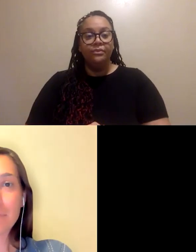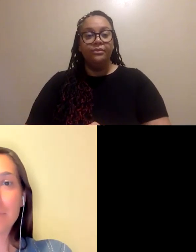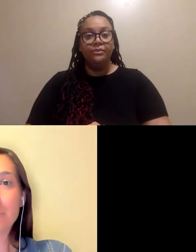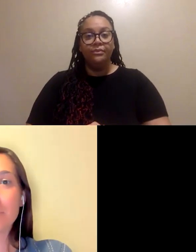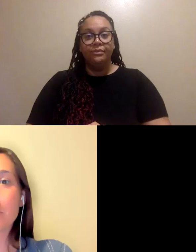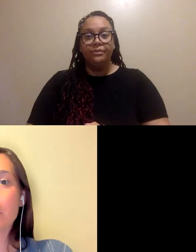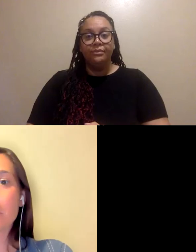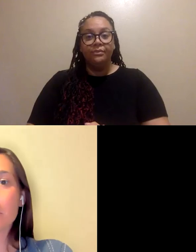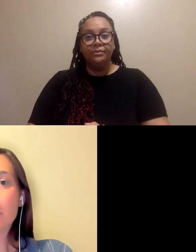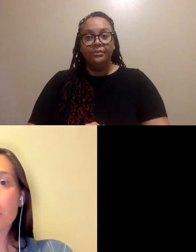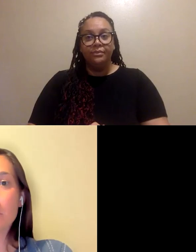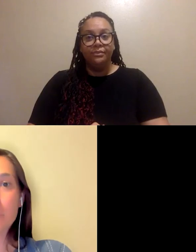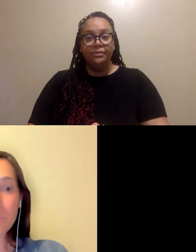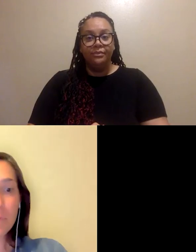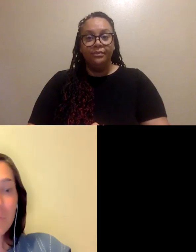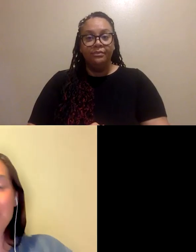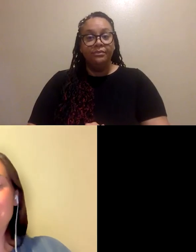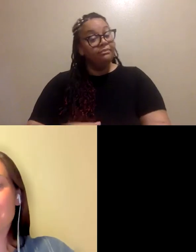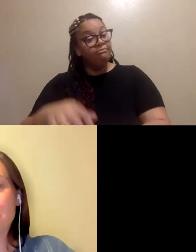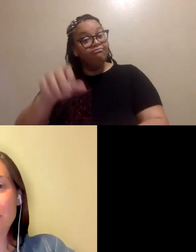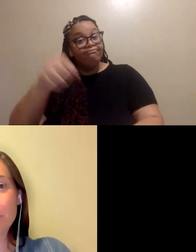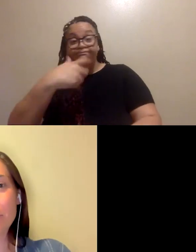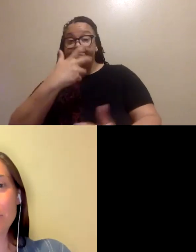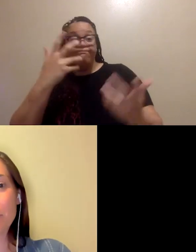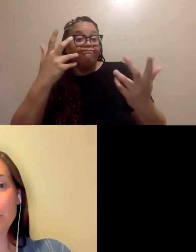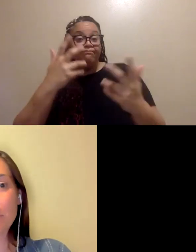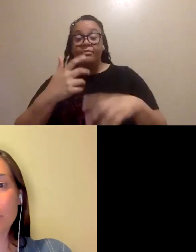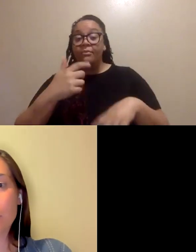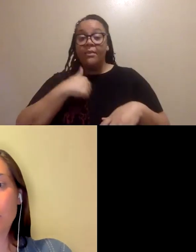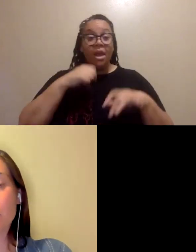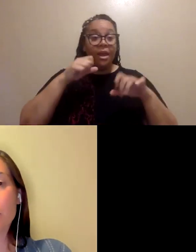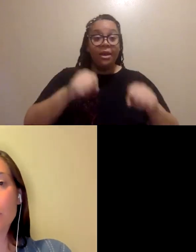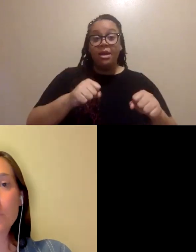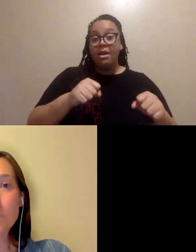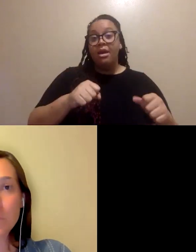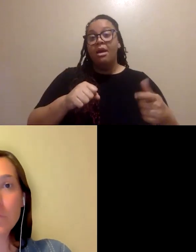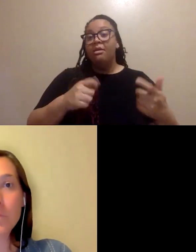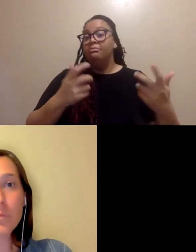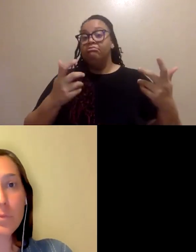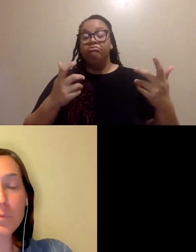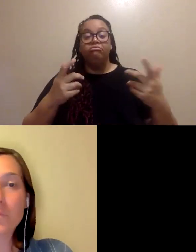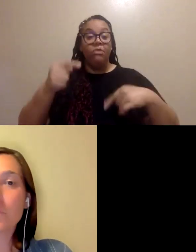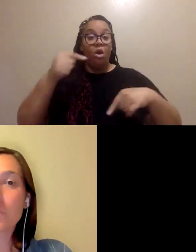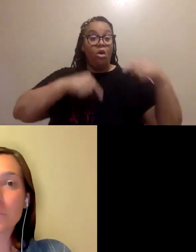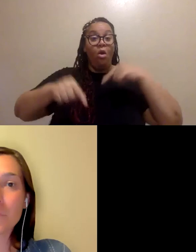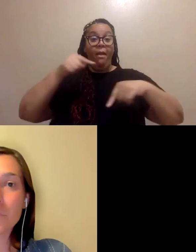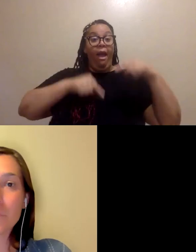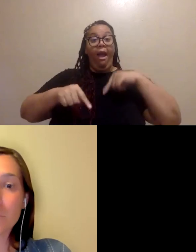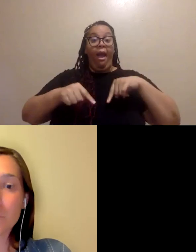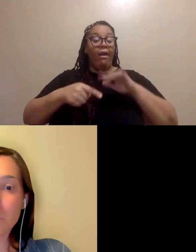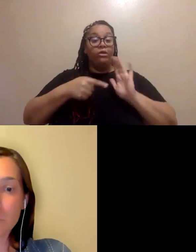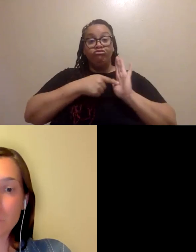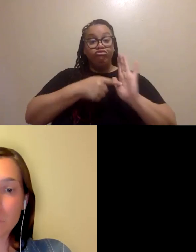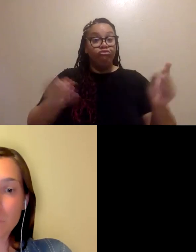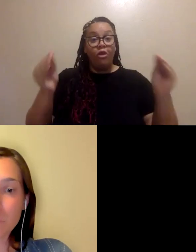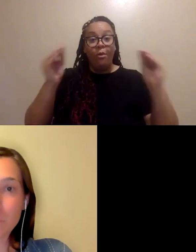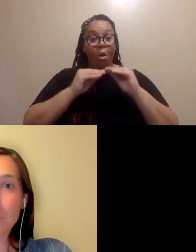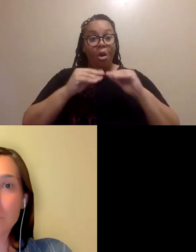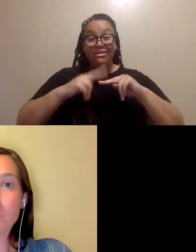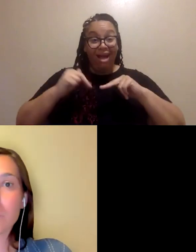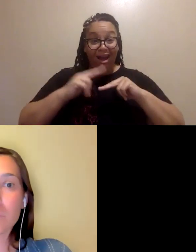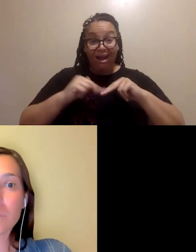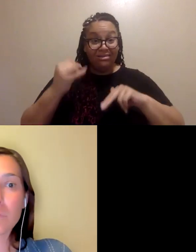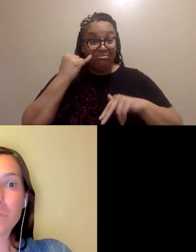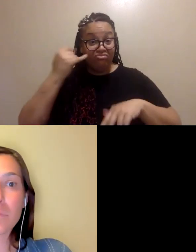and yeah, and so I, I can, you know, go back and share slides if that becomes, uh, important,